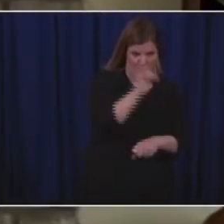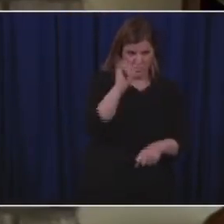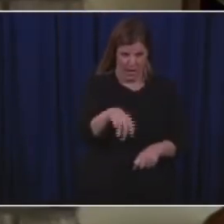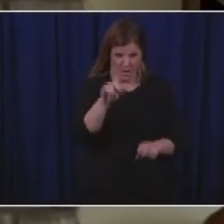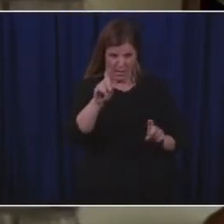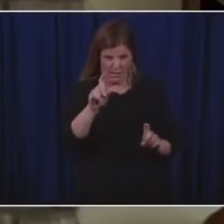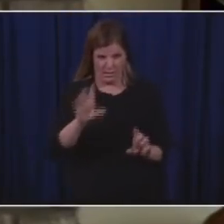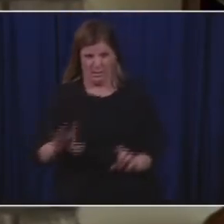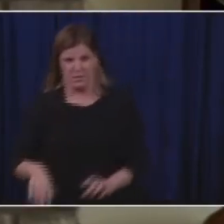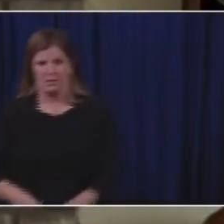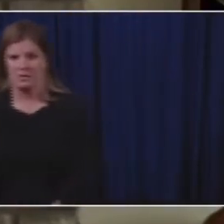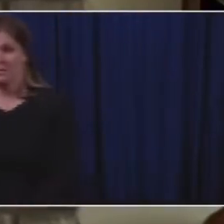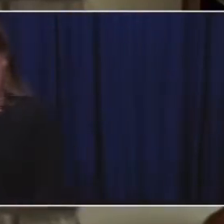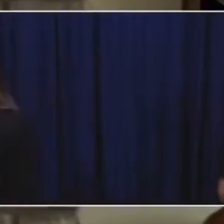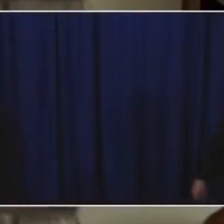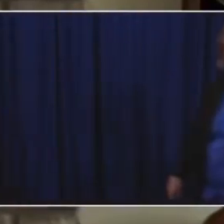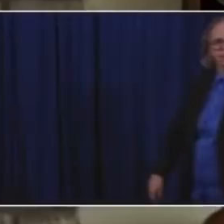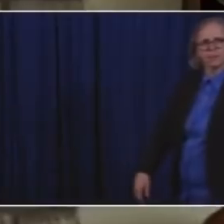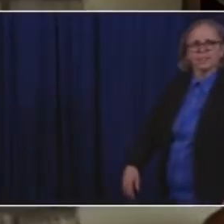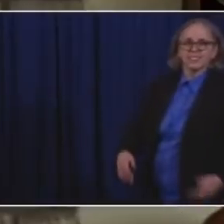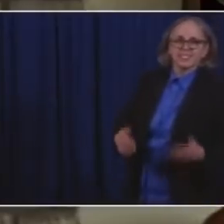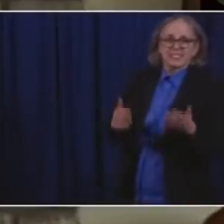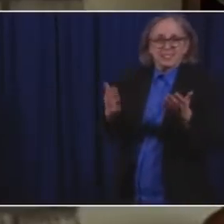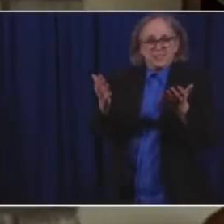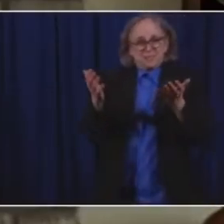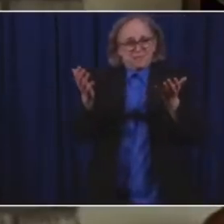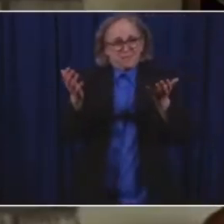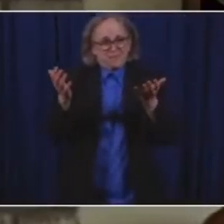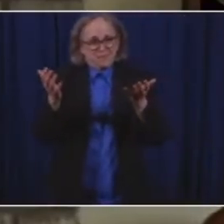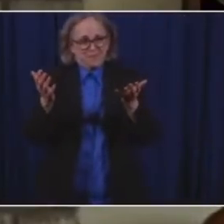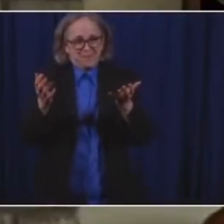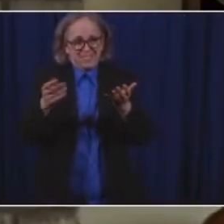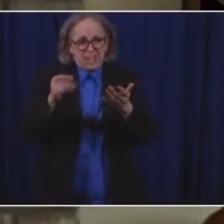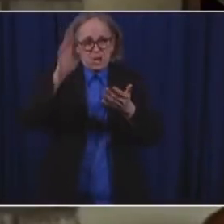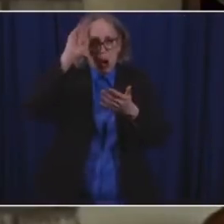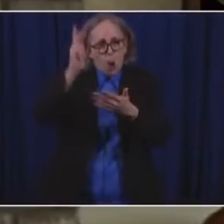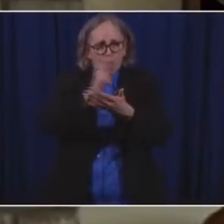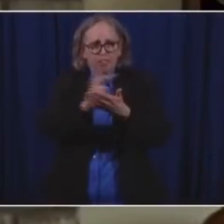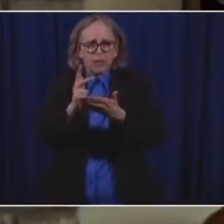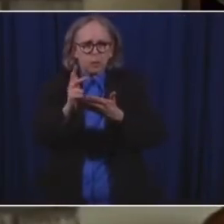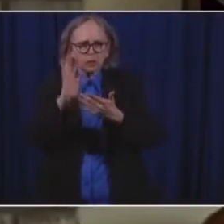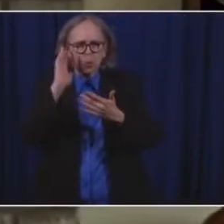Well, it's going to happen at after 3 weeks, it starts happening simultaneously.